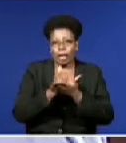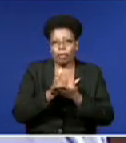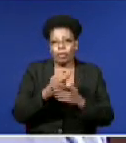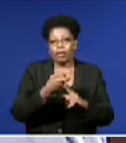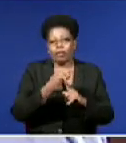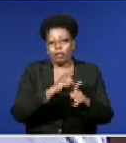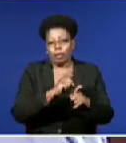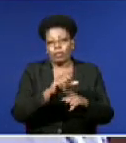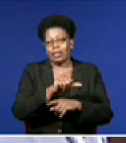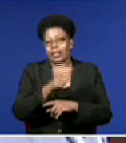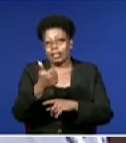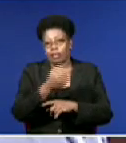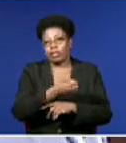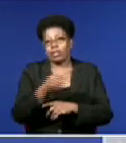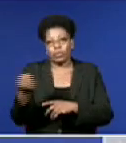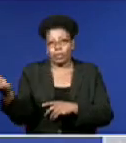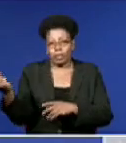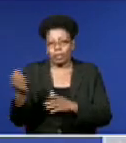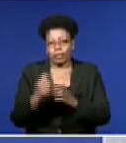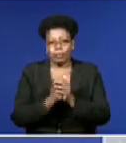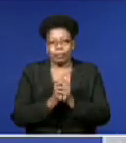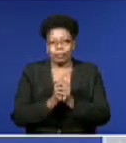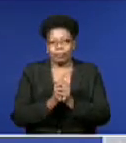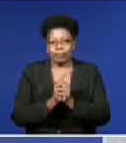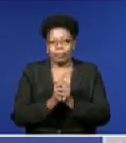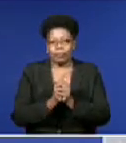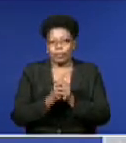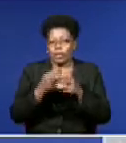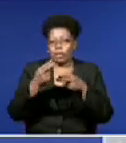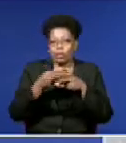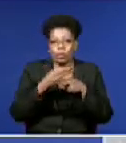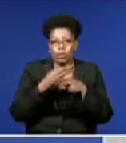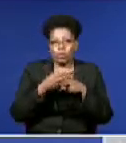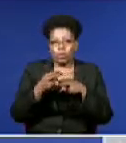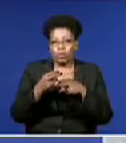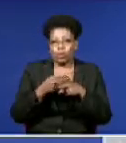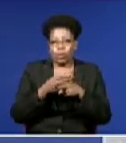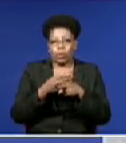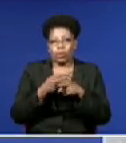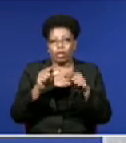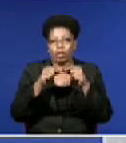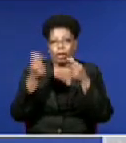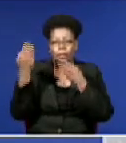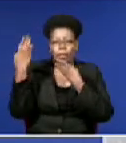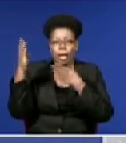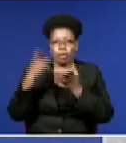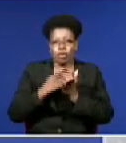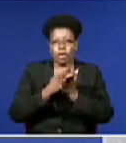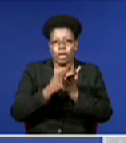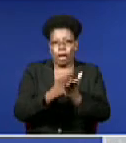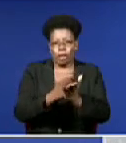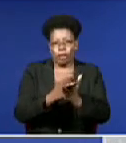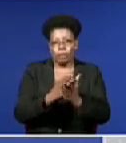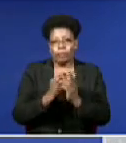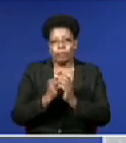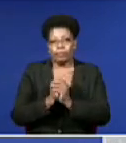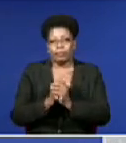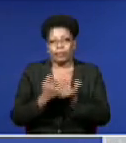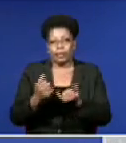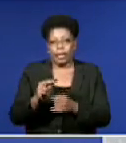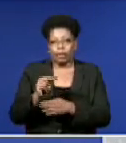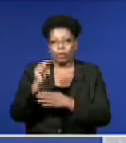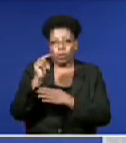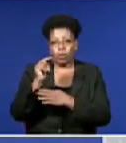all sources. The countdown is on for the Grand Bahama Regatta. For the latest, we swing it up north